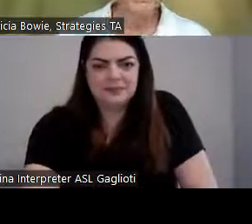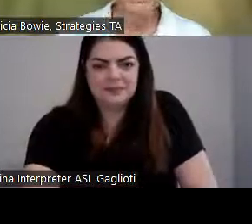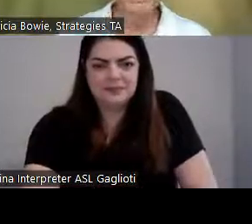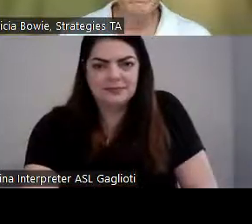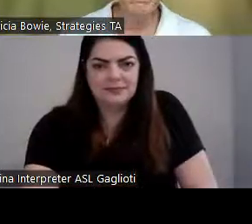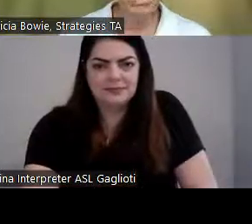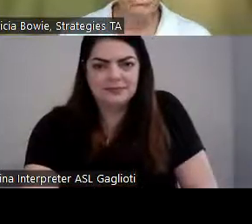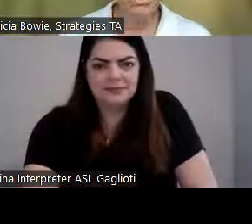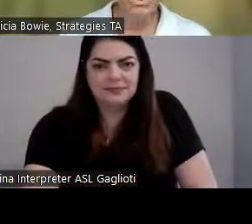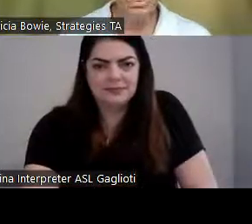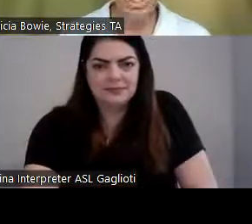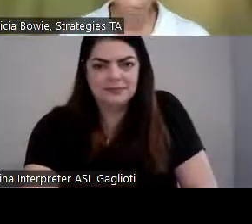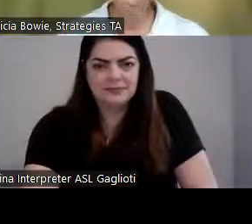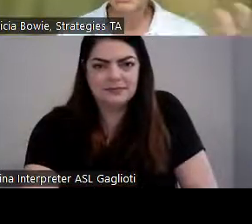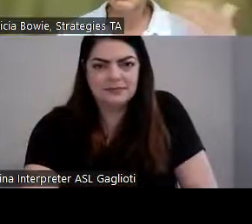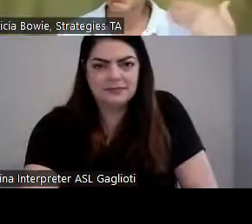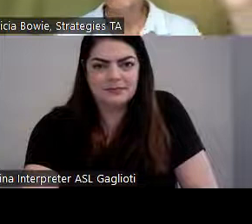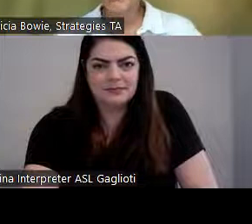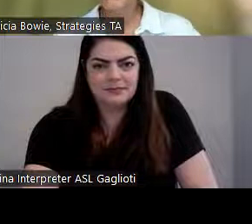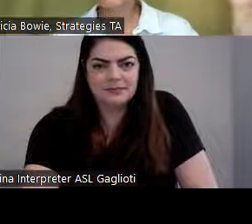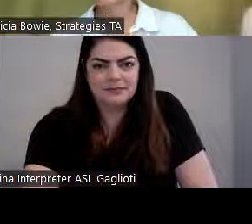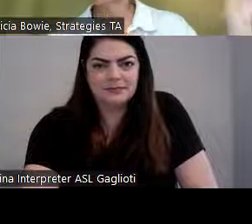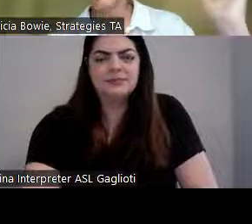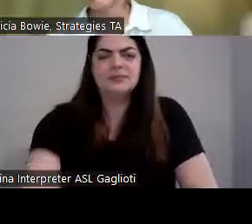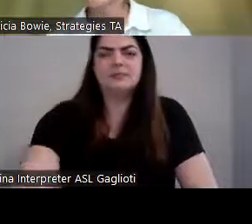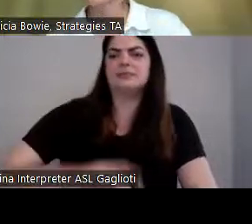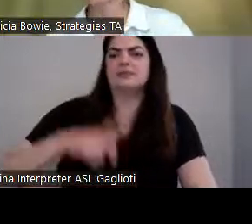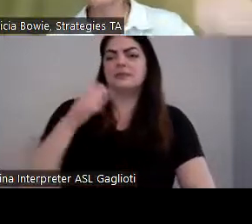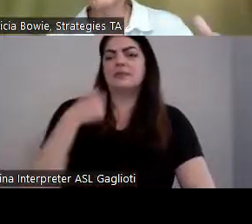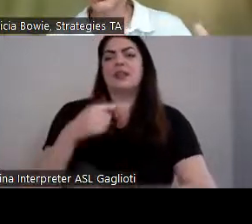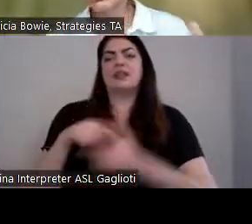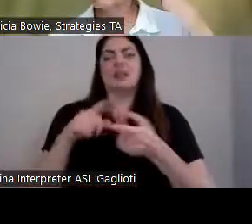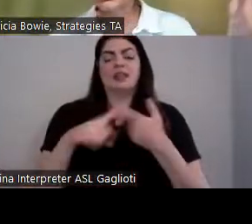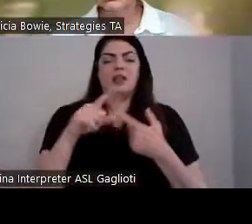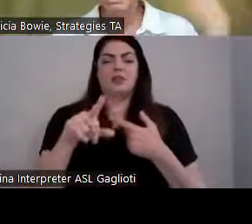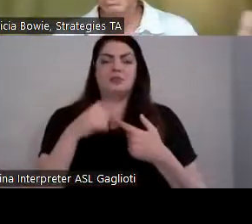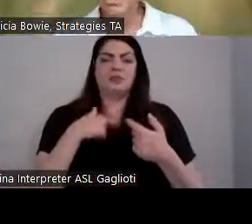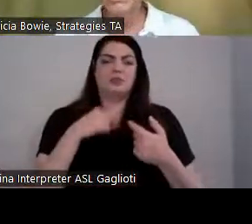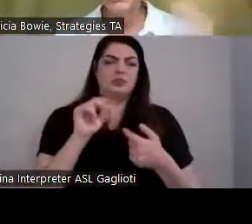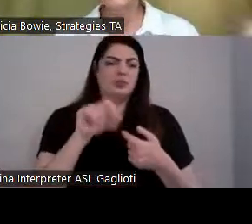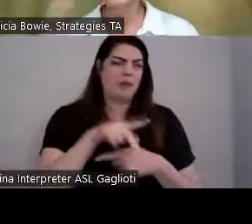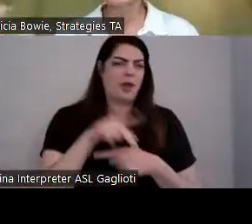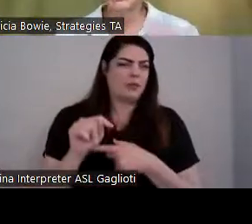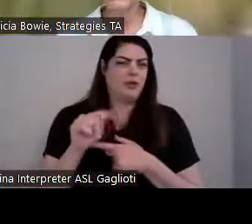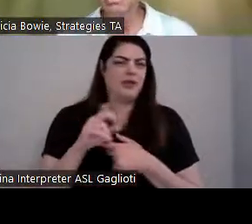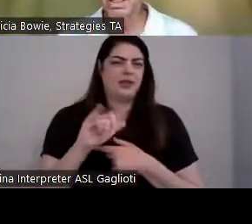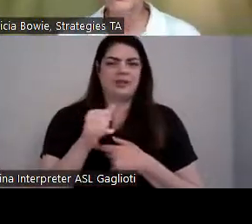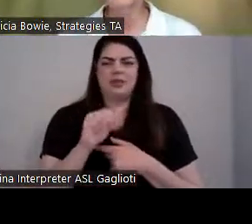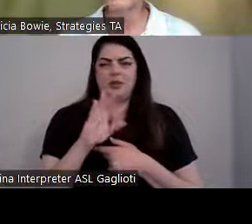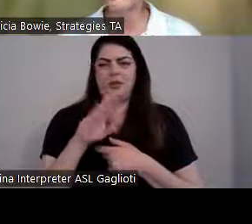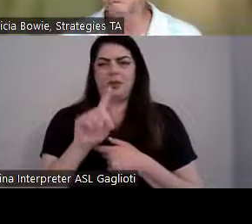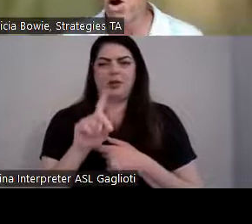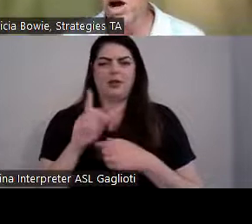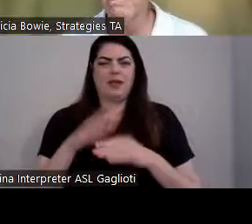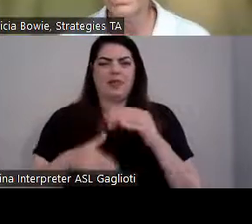Perfect. And you'll get both the PowerPoint and the Jamboard after we're finished to allow you to play